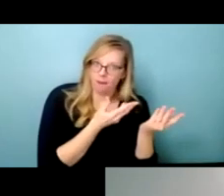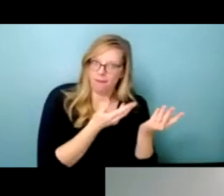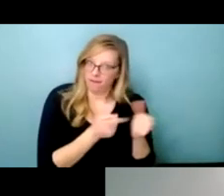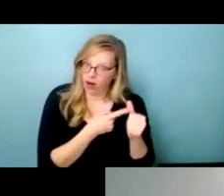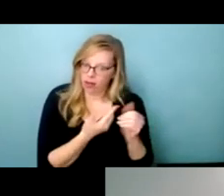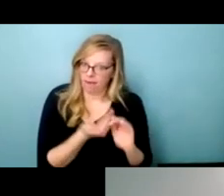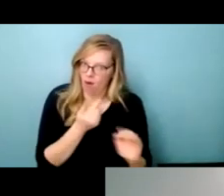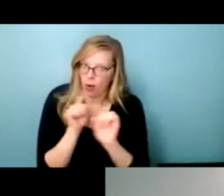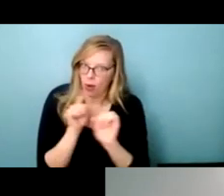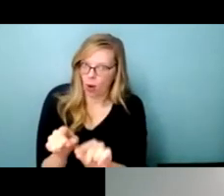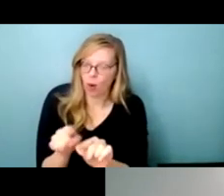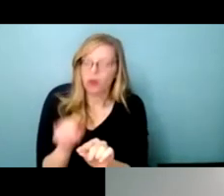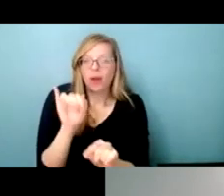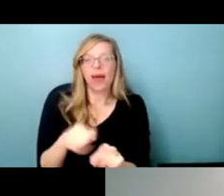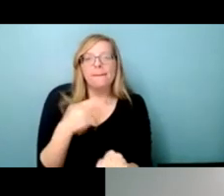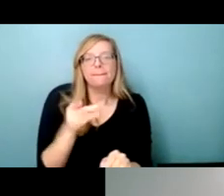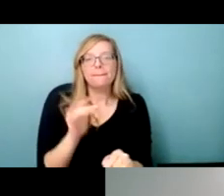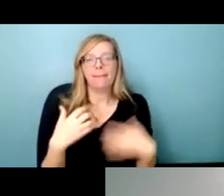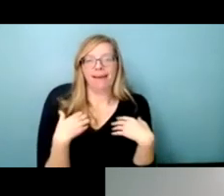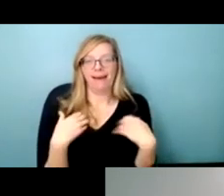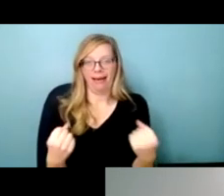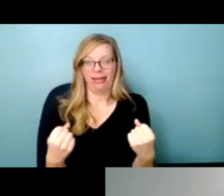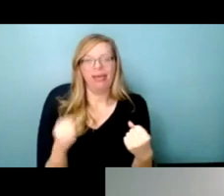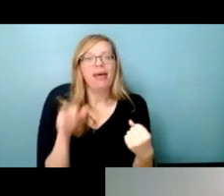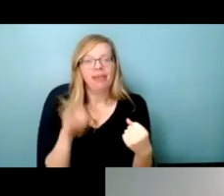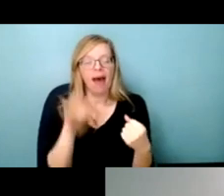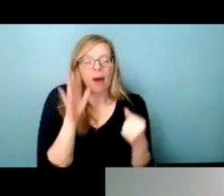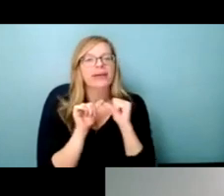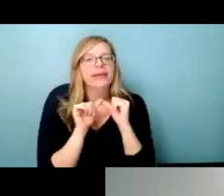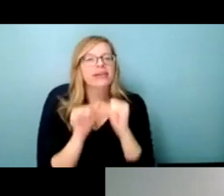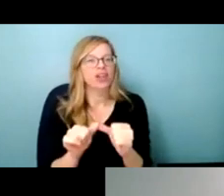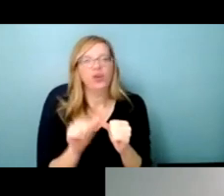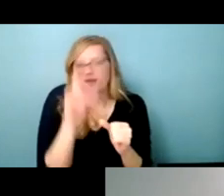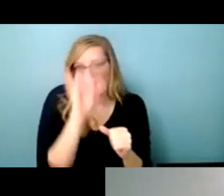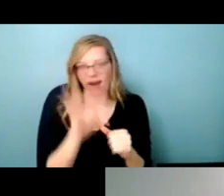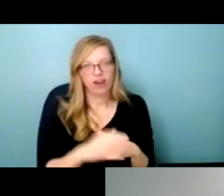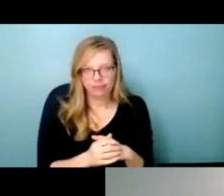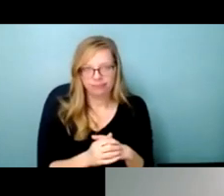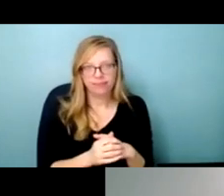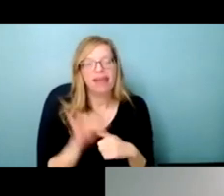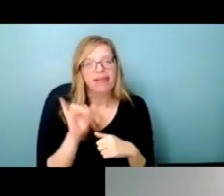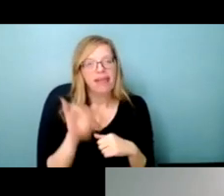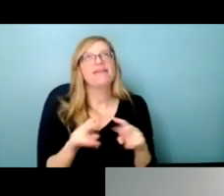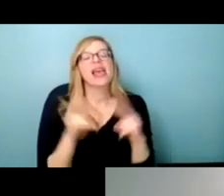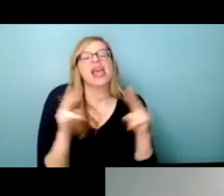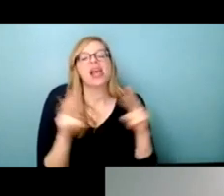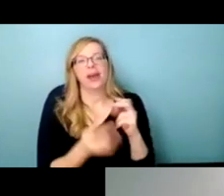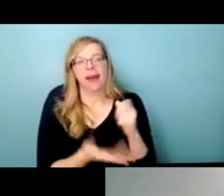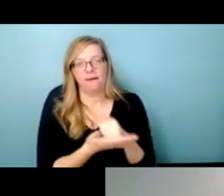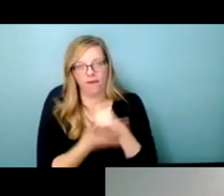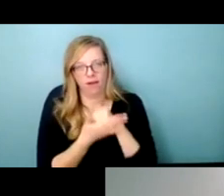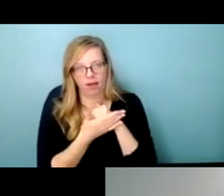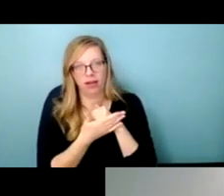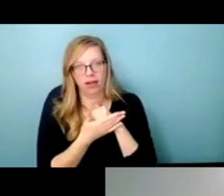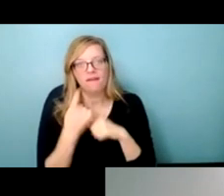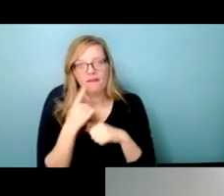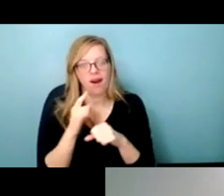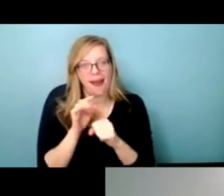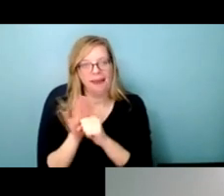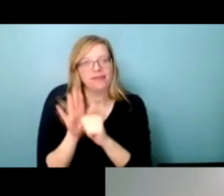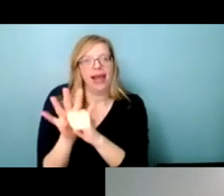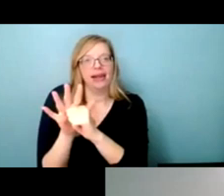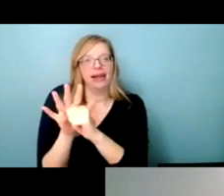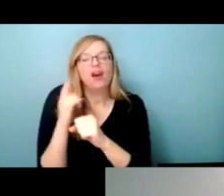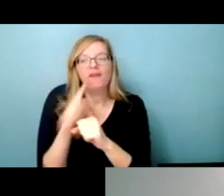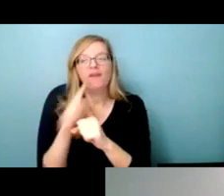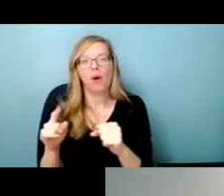health component, I think, is something we're just going to keep forever, because it's been very helpful in advocating for